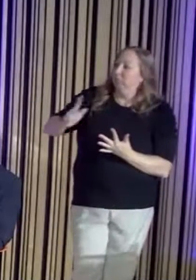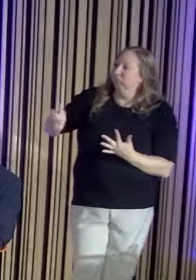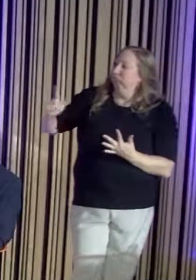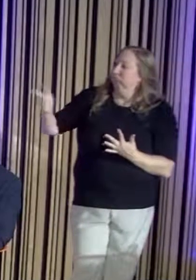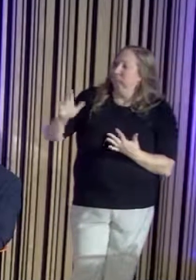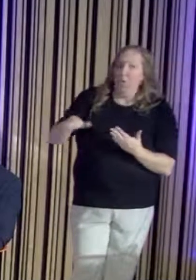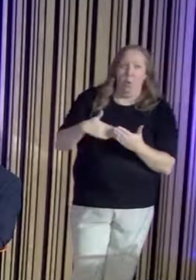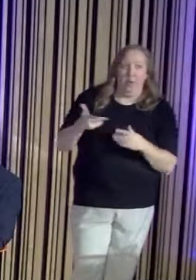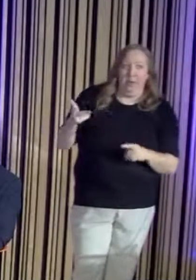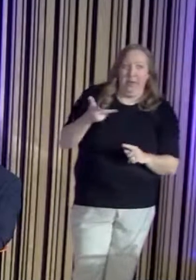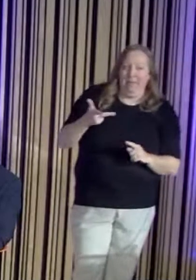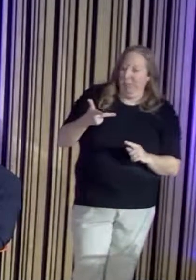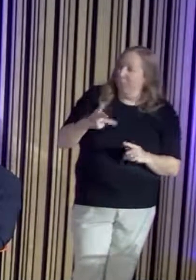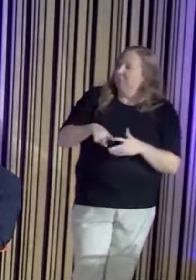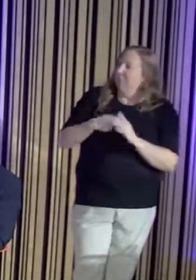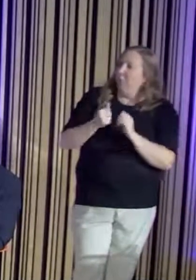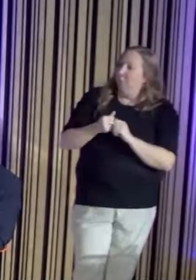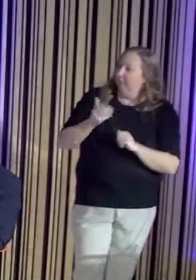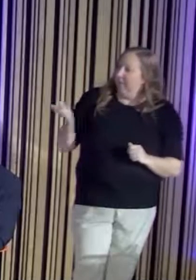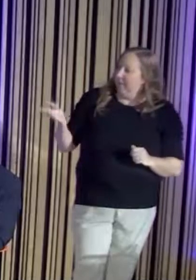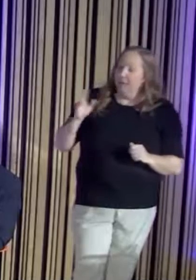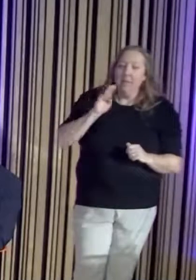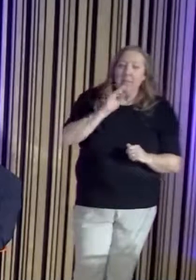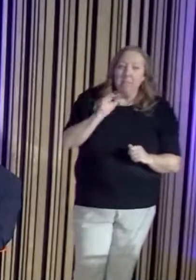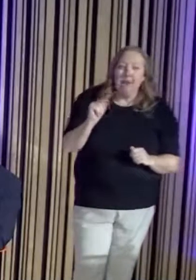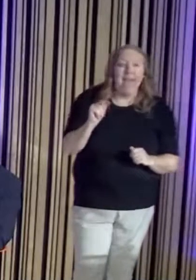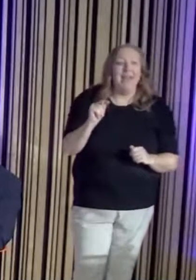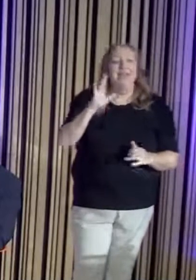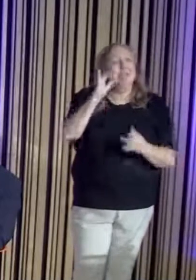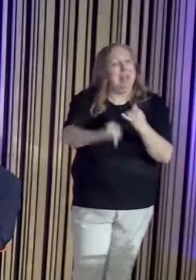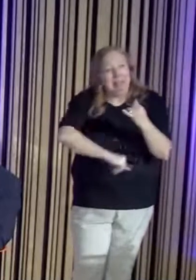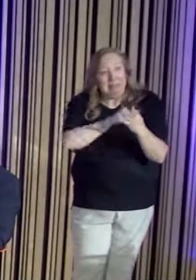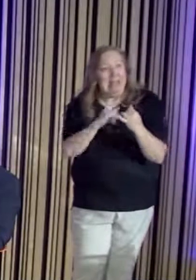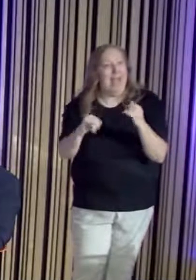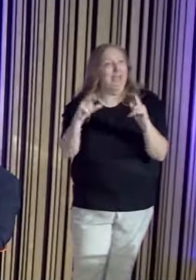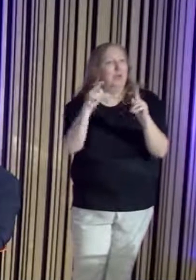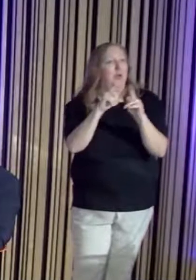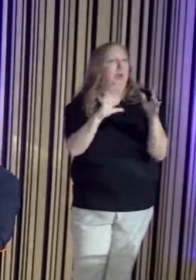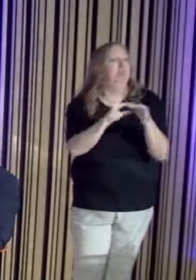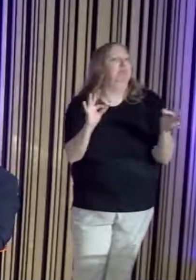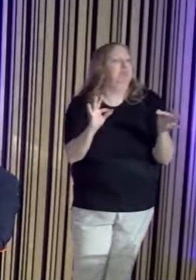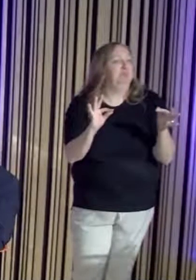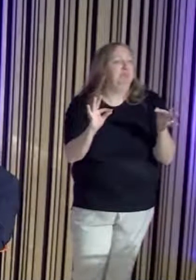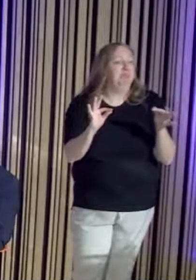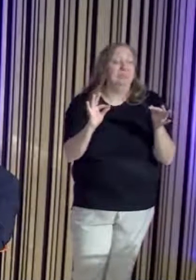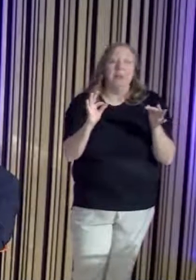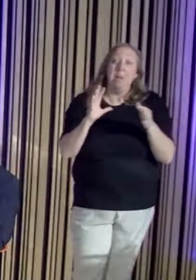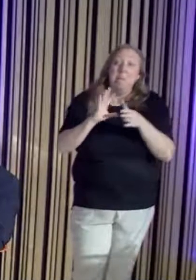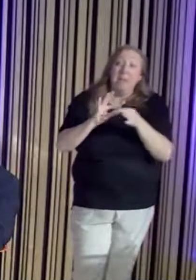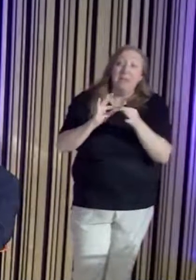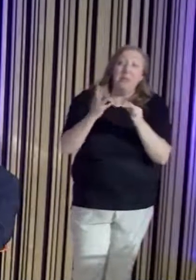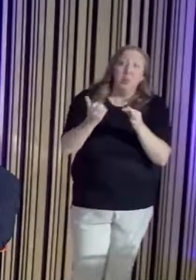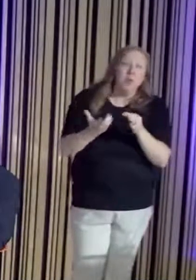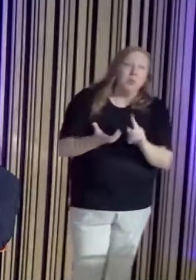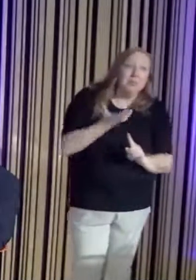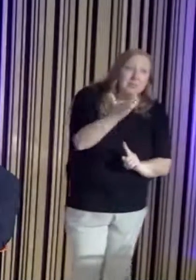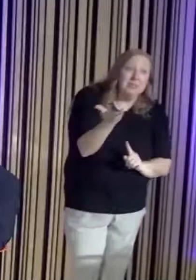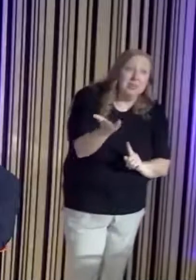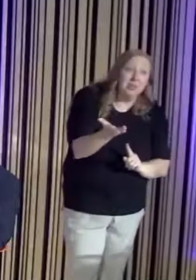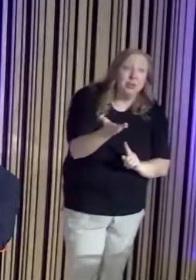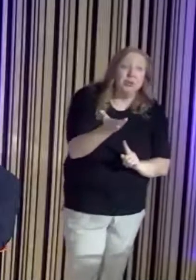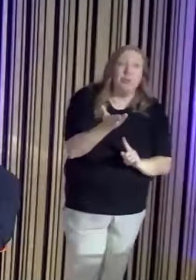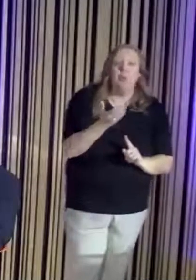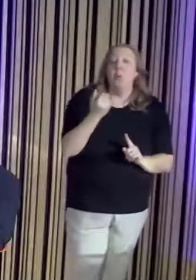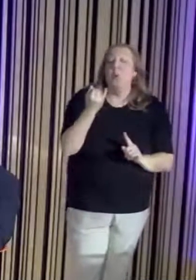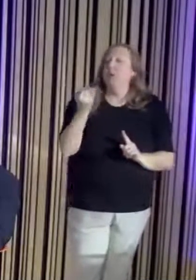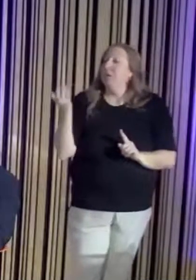three of you. I want to start with you, Matt, and just a last word. You may want to say something about a message you want to deliver here, but also if you just want to